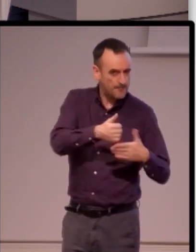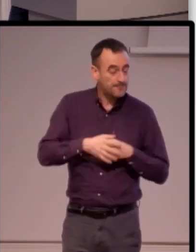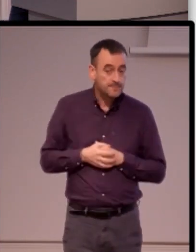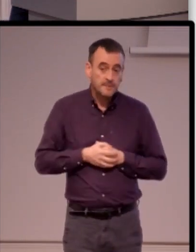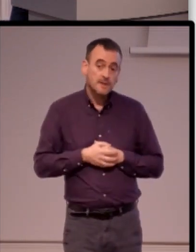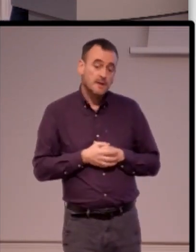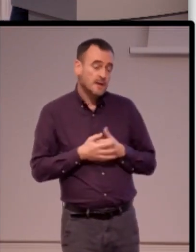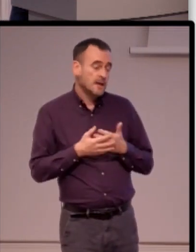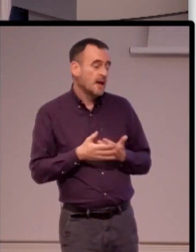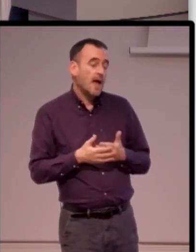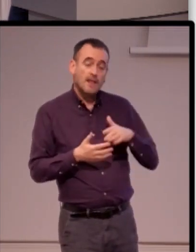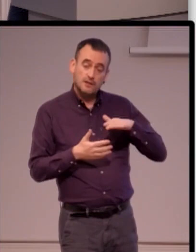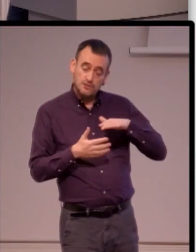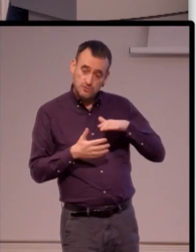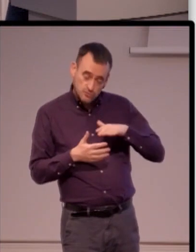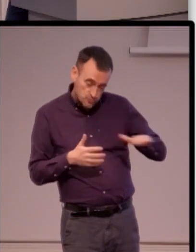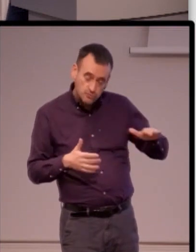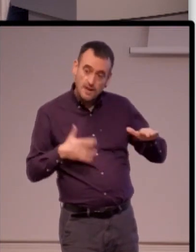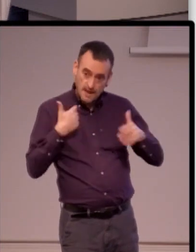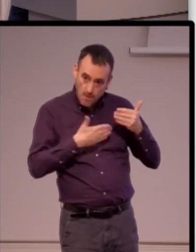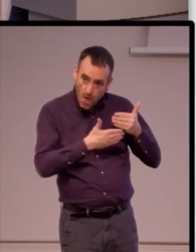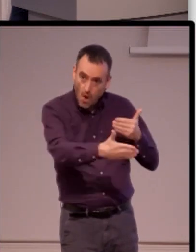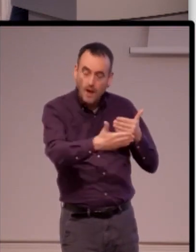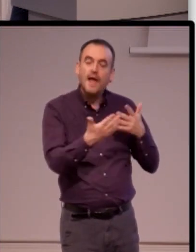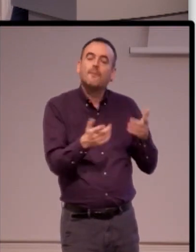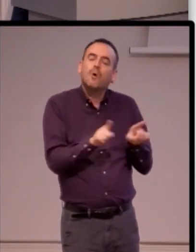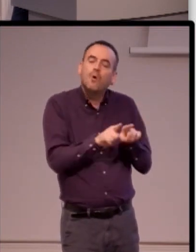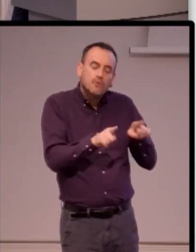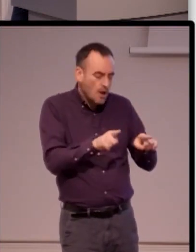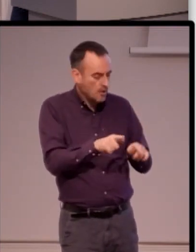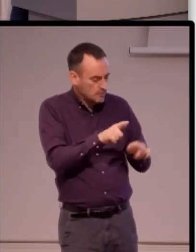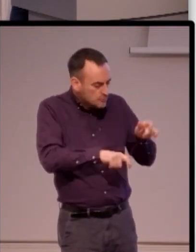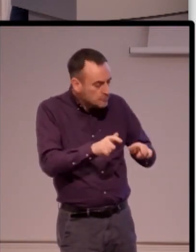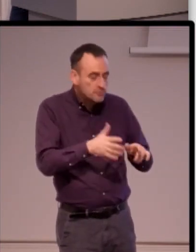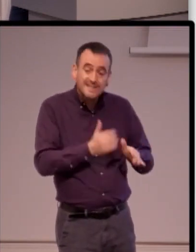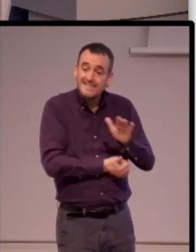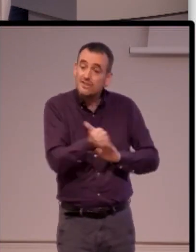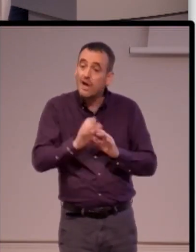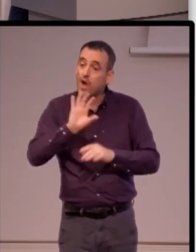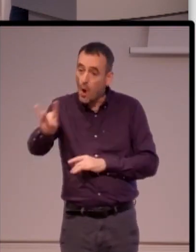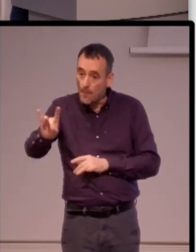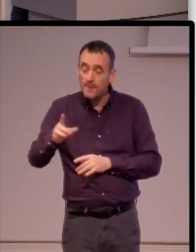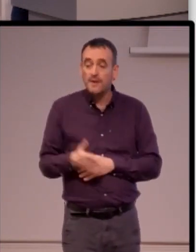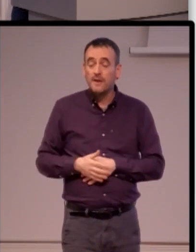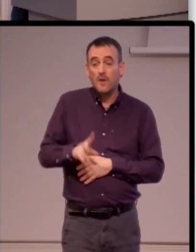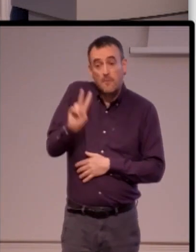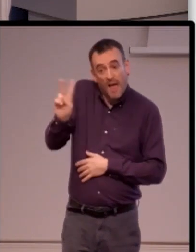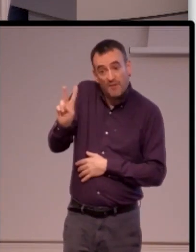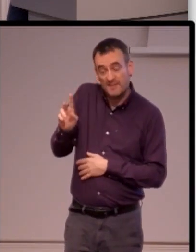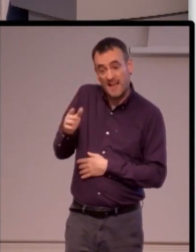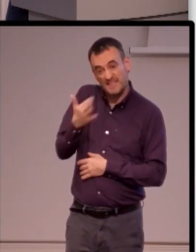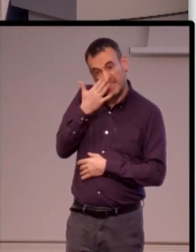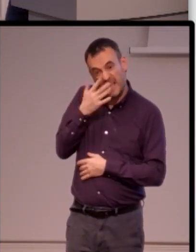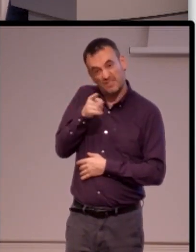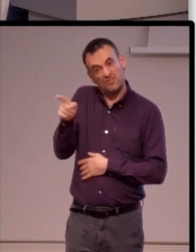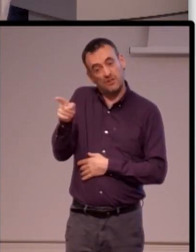as children survive longer and centres make efforts to discharge patients home, parents and teenagers themselves actually come